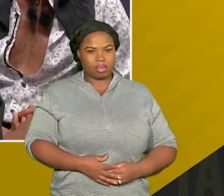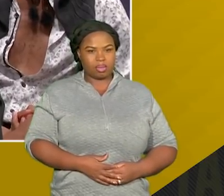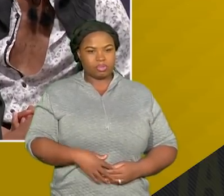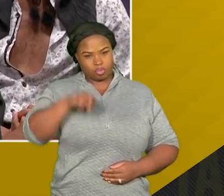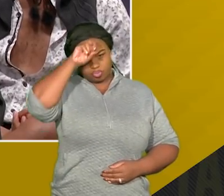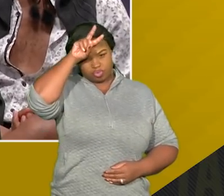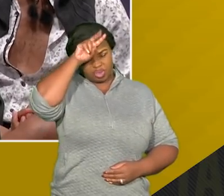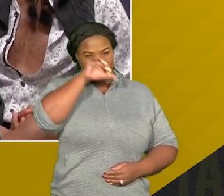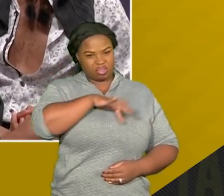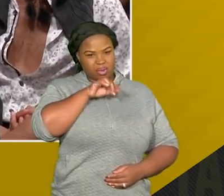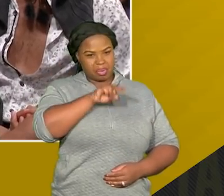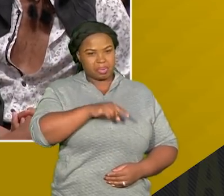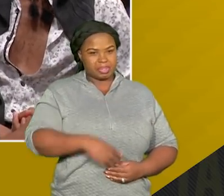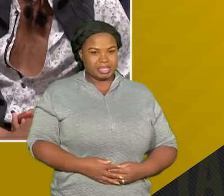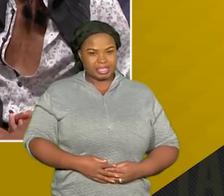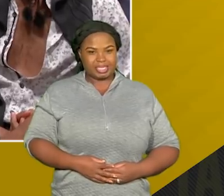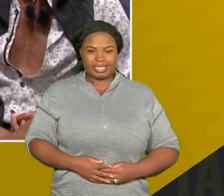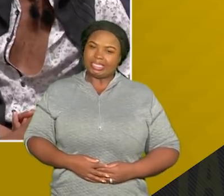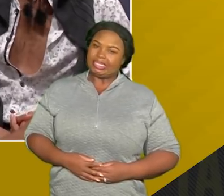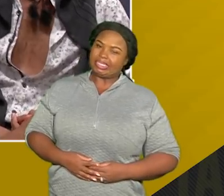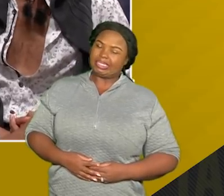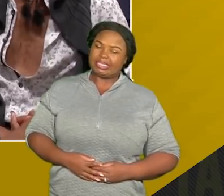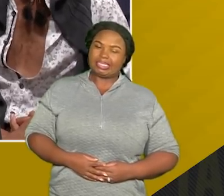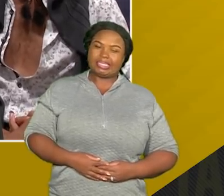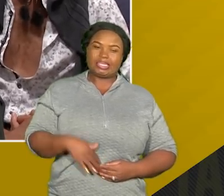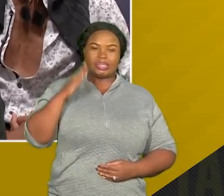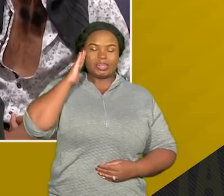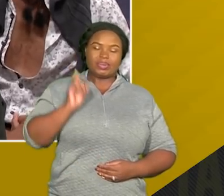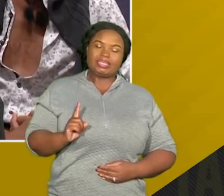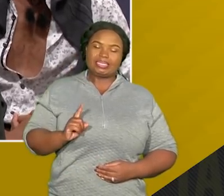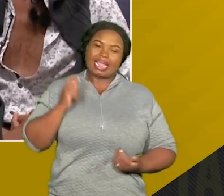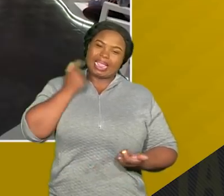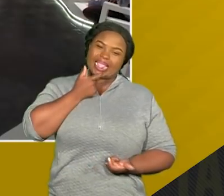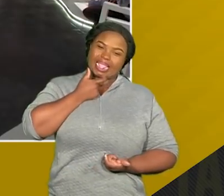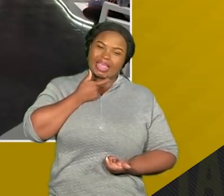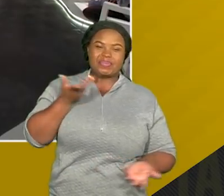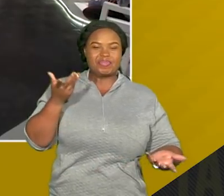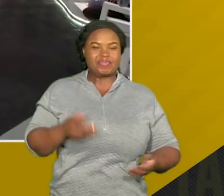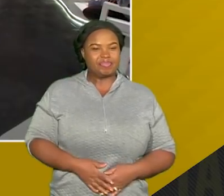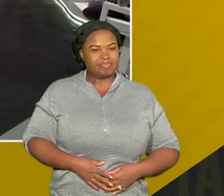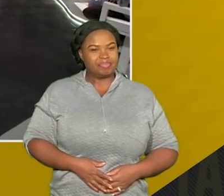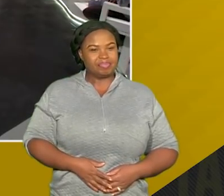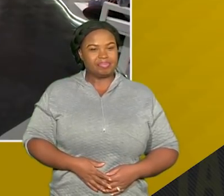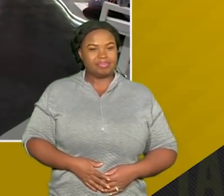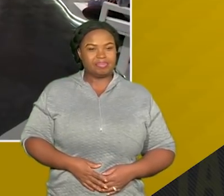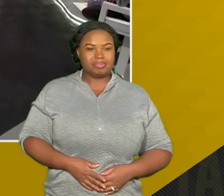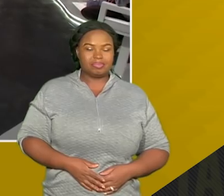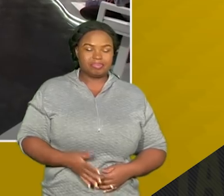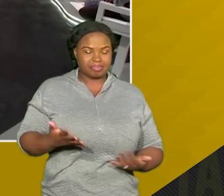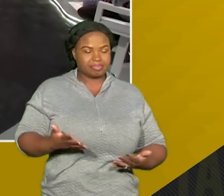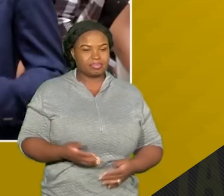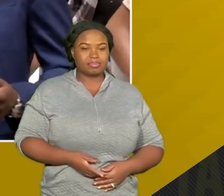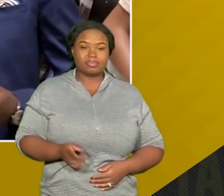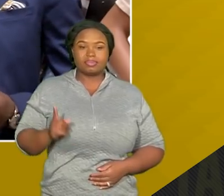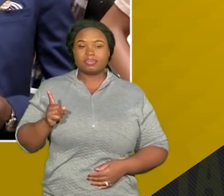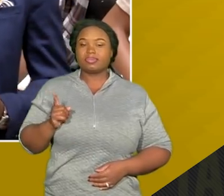Ekiswe pushback, rich lao kamunga kon. As in, ne. Let's move. Asize nanamhla